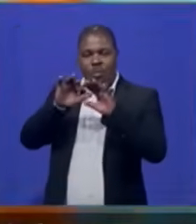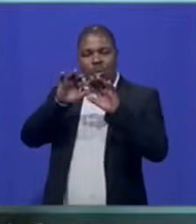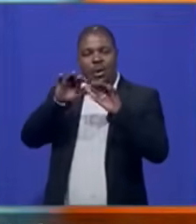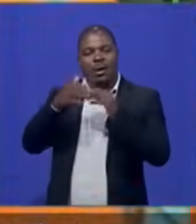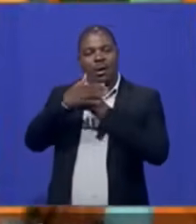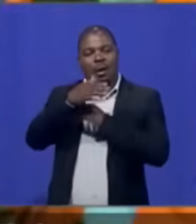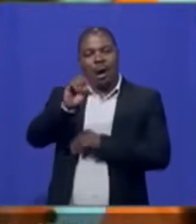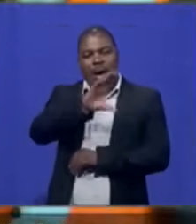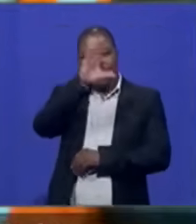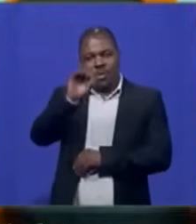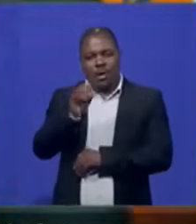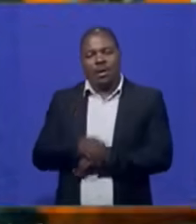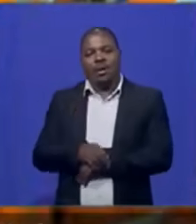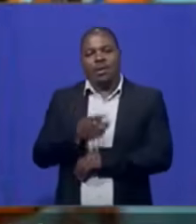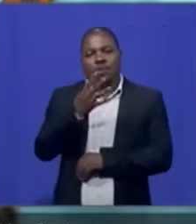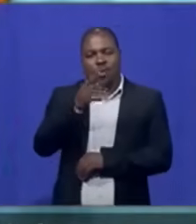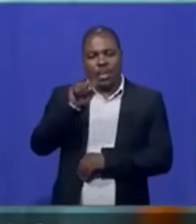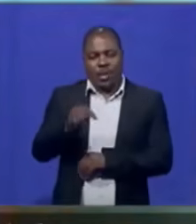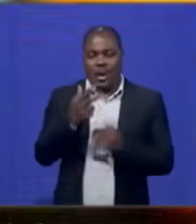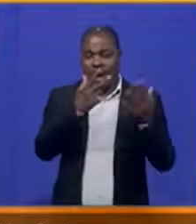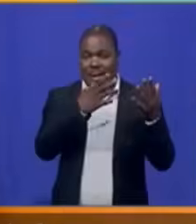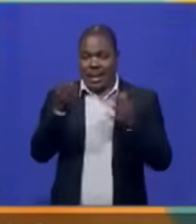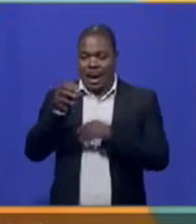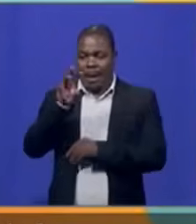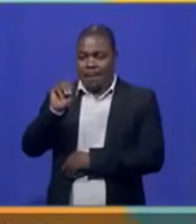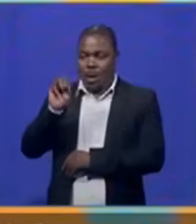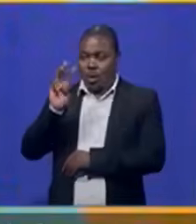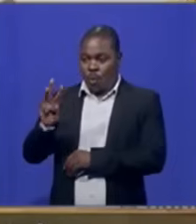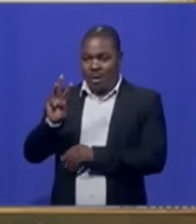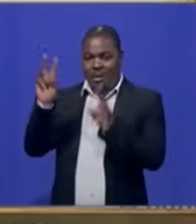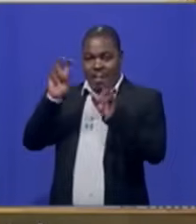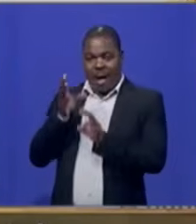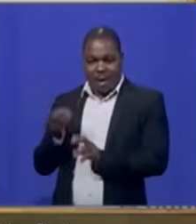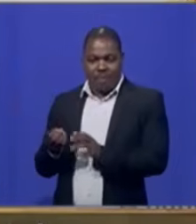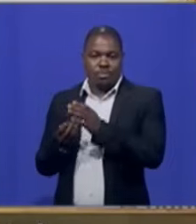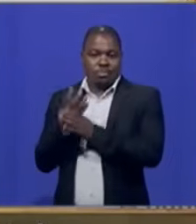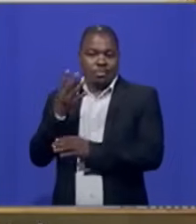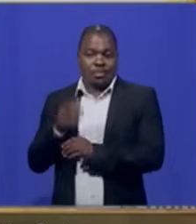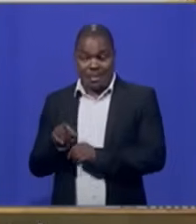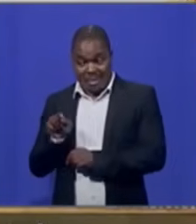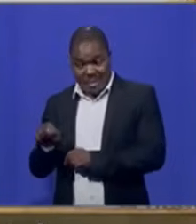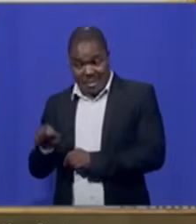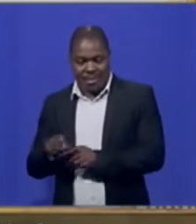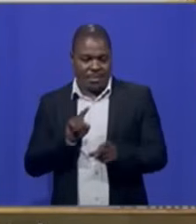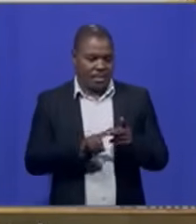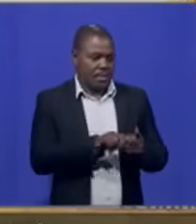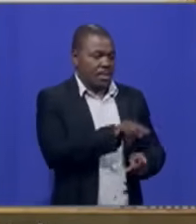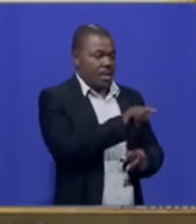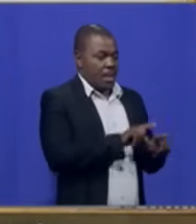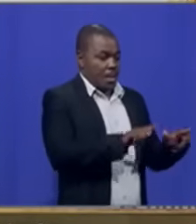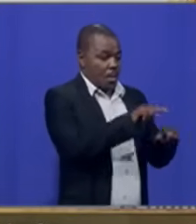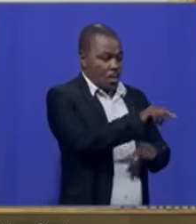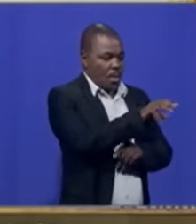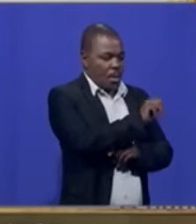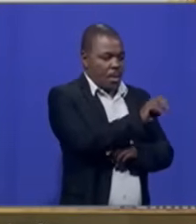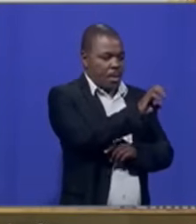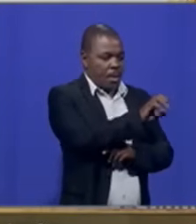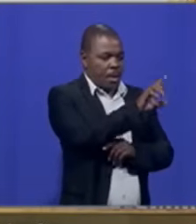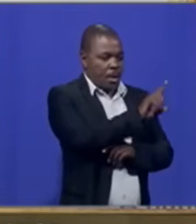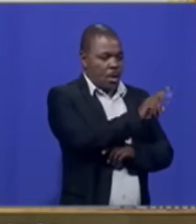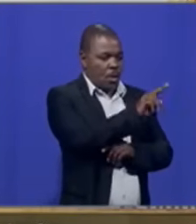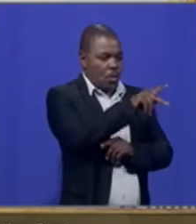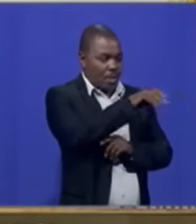tse 4800 Afrika Borwa. This station, together with Medupi in Limpopo, is the